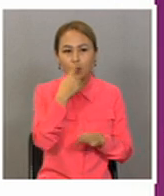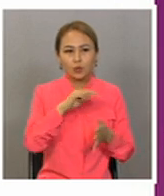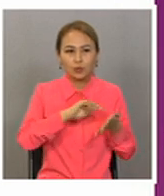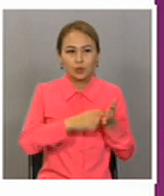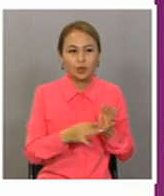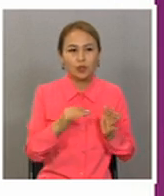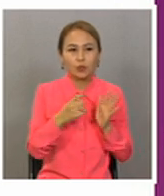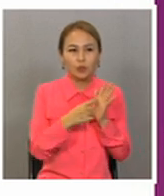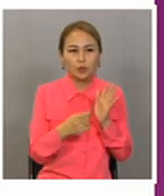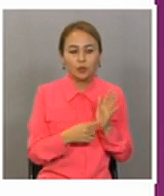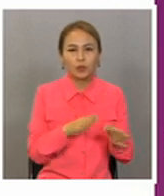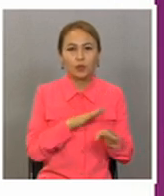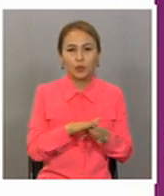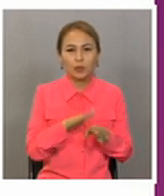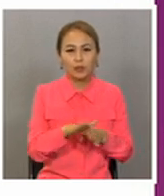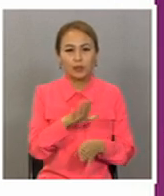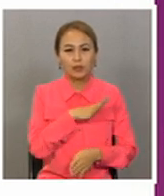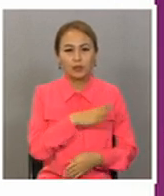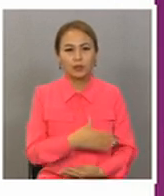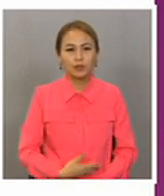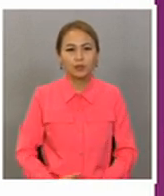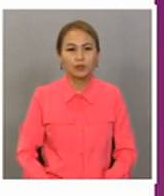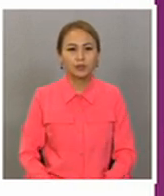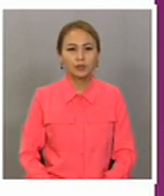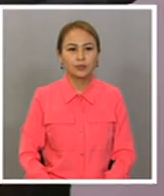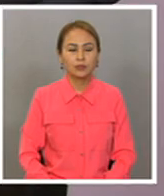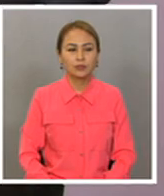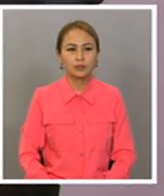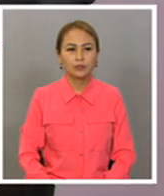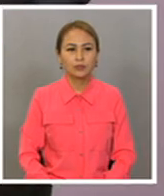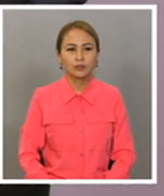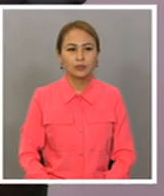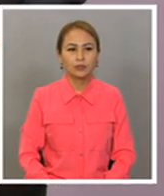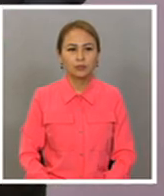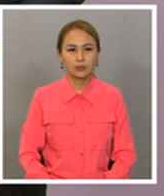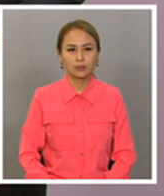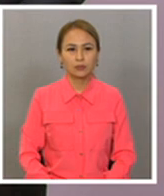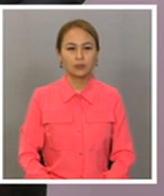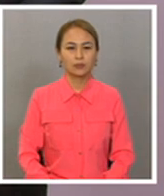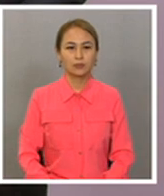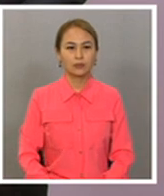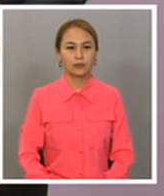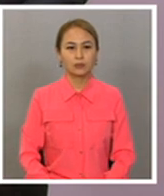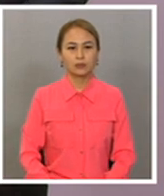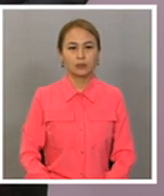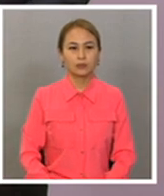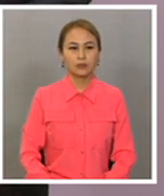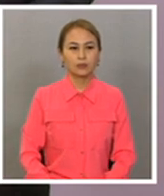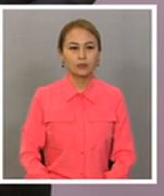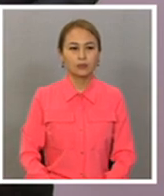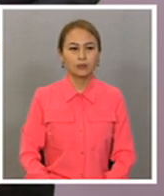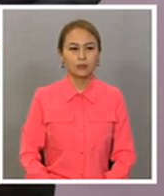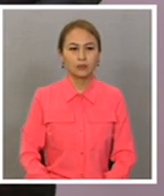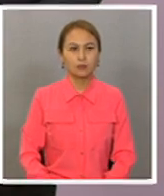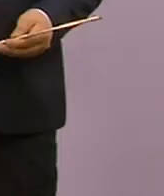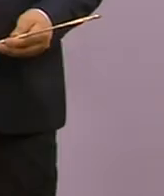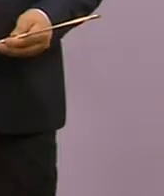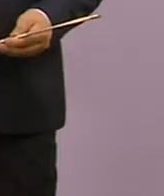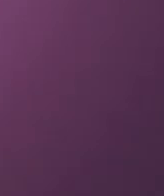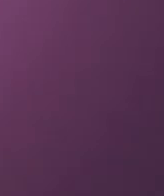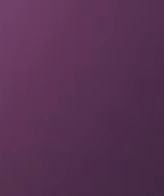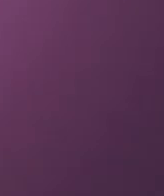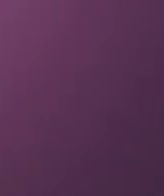köbeytüdü jäne bölüdü orındadıñdar. Osımen bugünkü sabağımız ayaqtaldı. Sau bolıñdar.